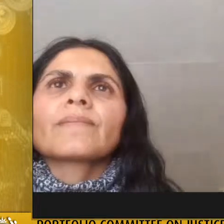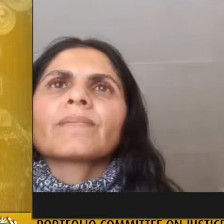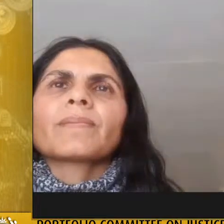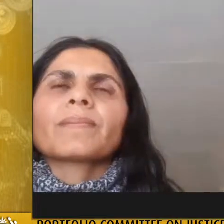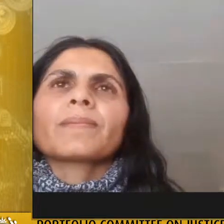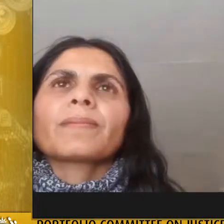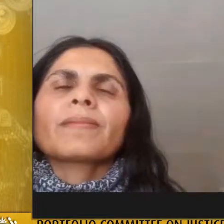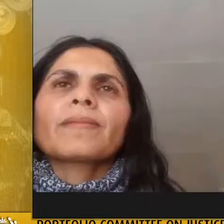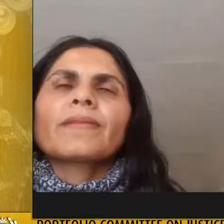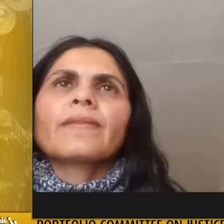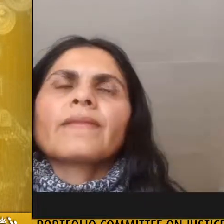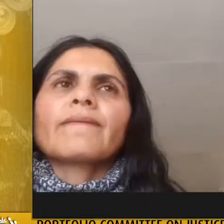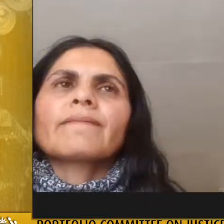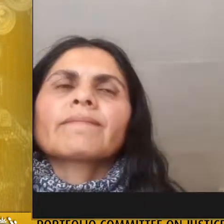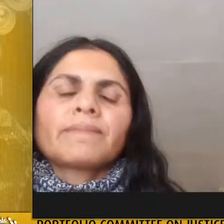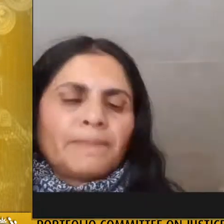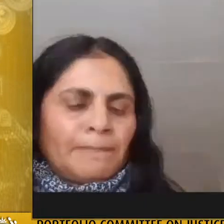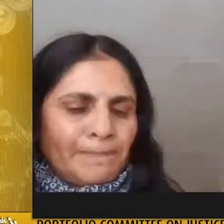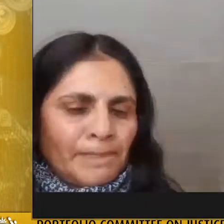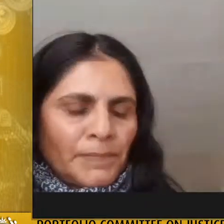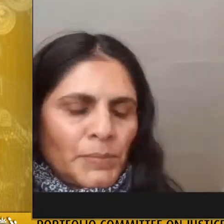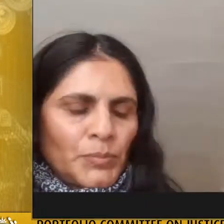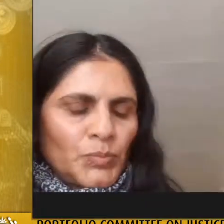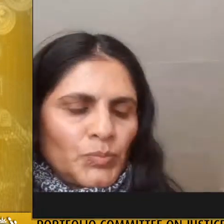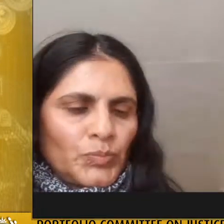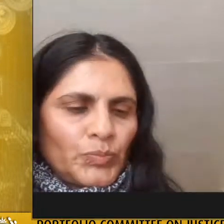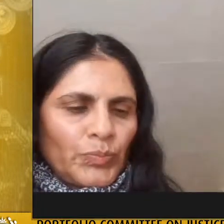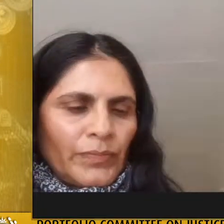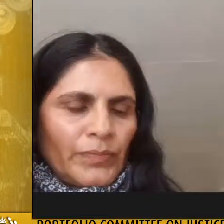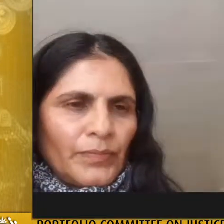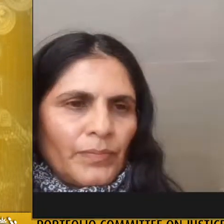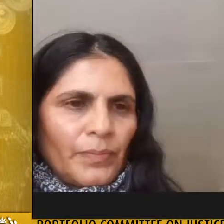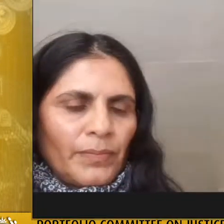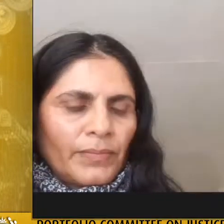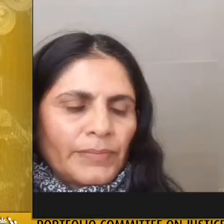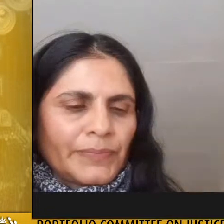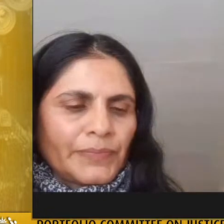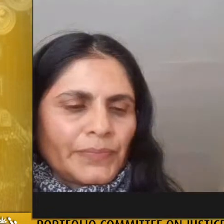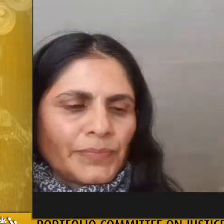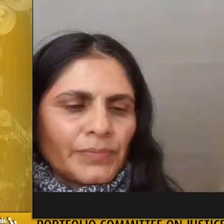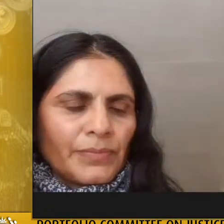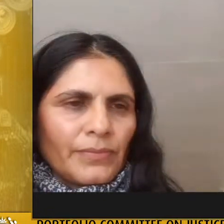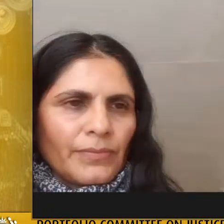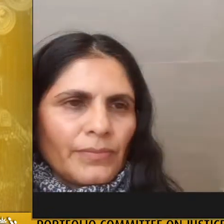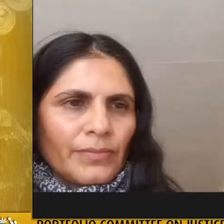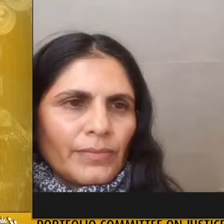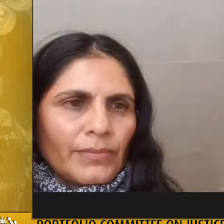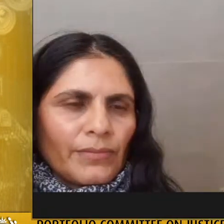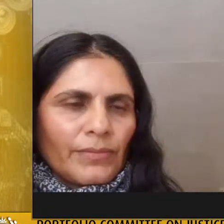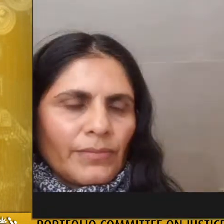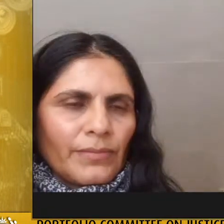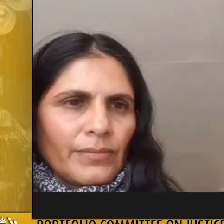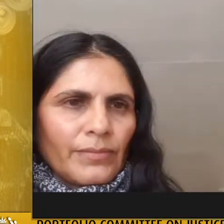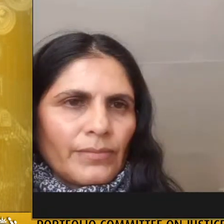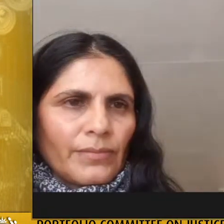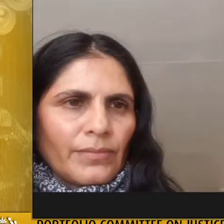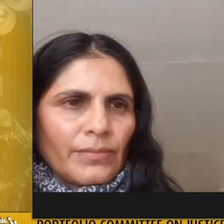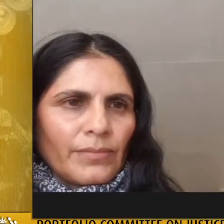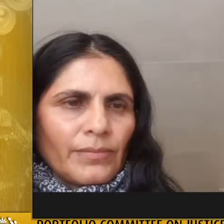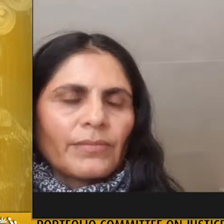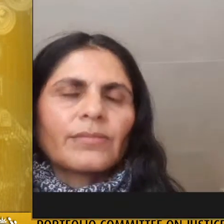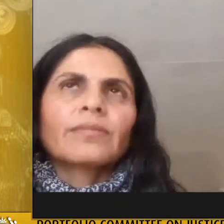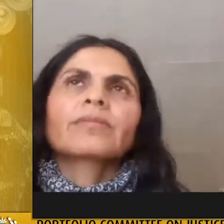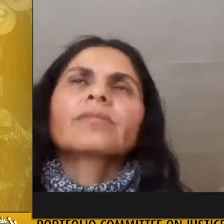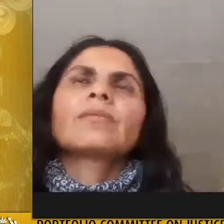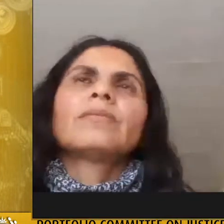if there is criminal act on the part of a suspect or a person suspended, at what